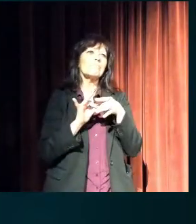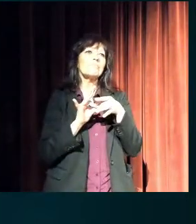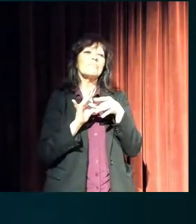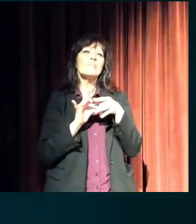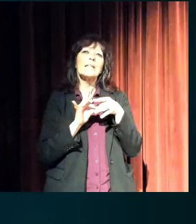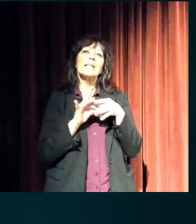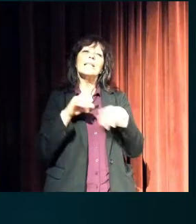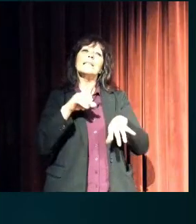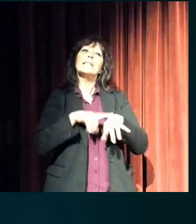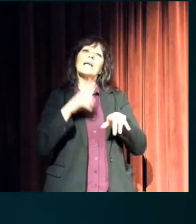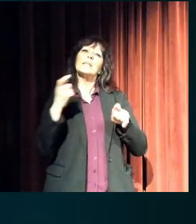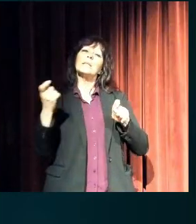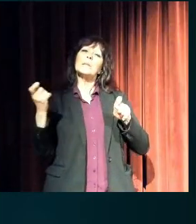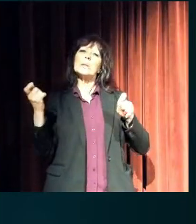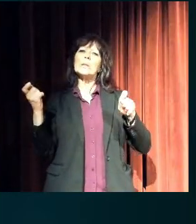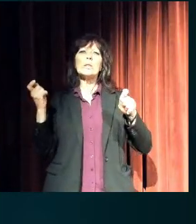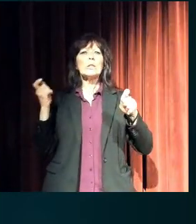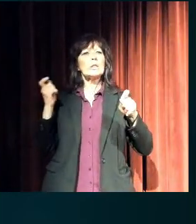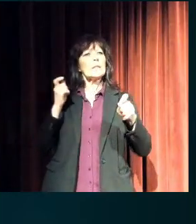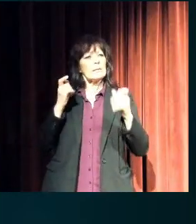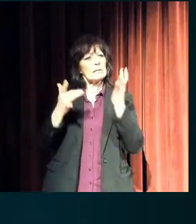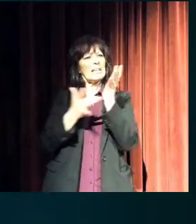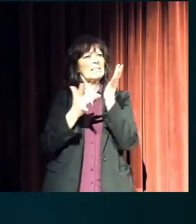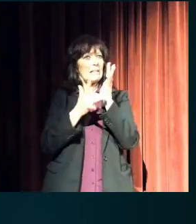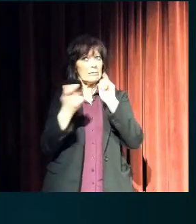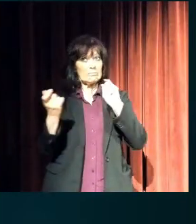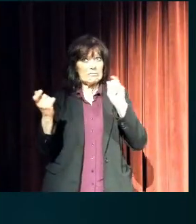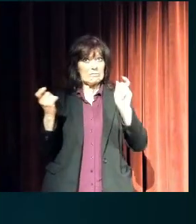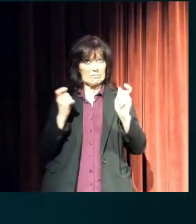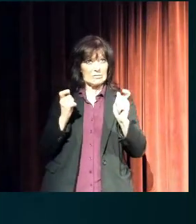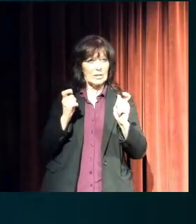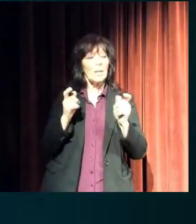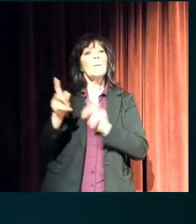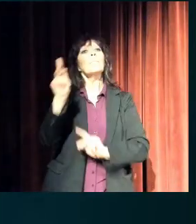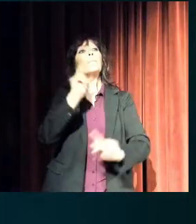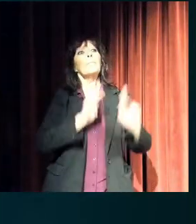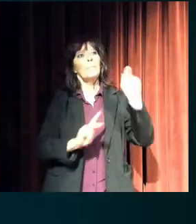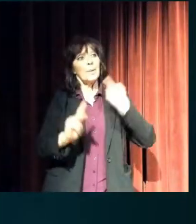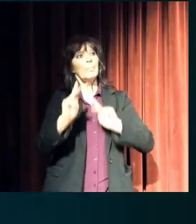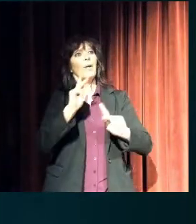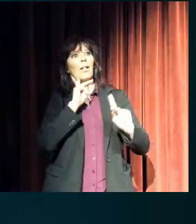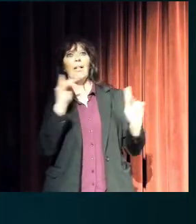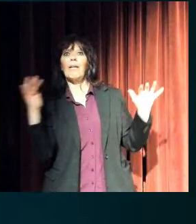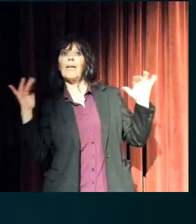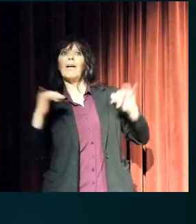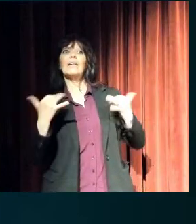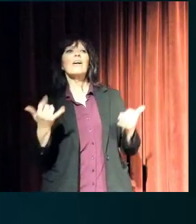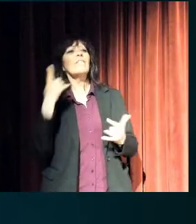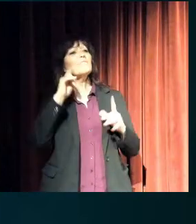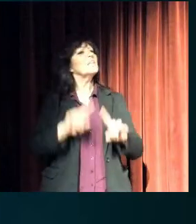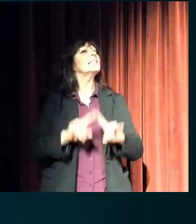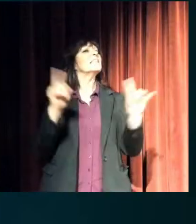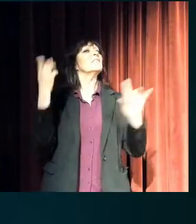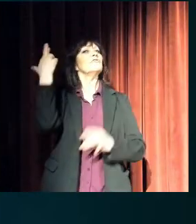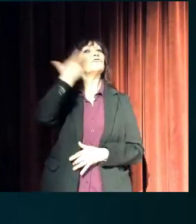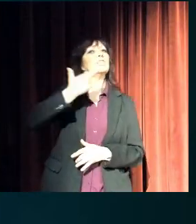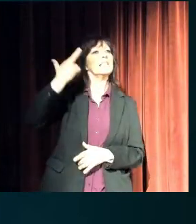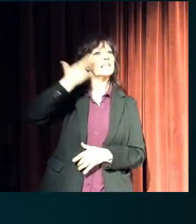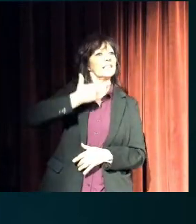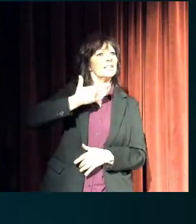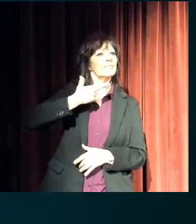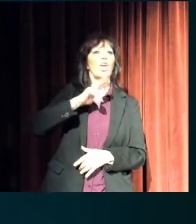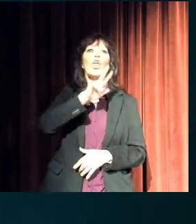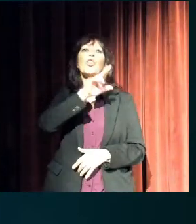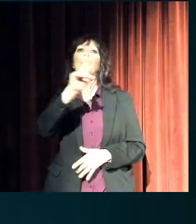As times have changed and technology has grown, people are coming to the library for different purposes, for